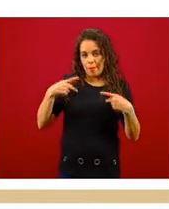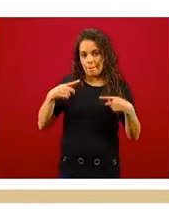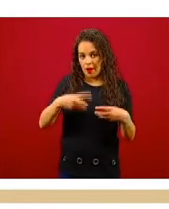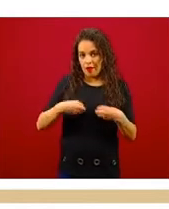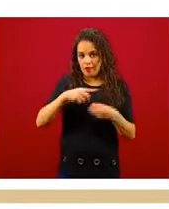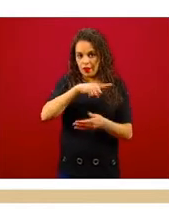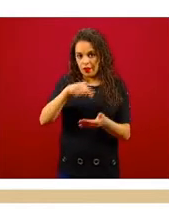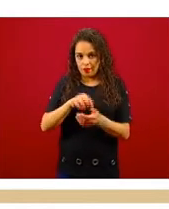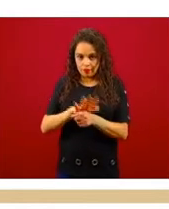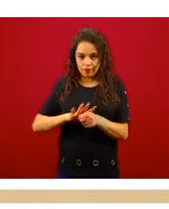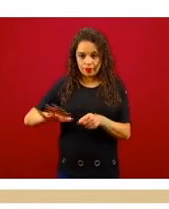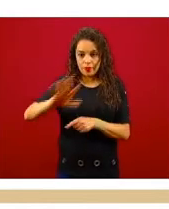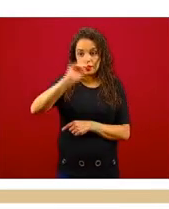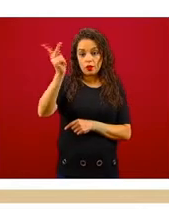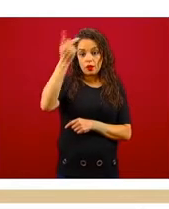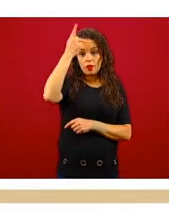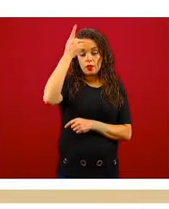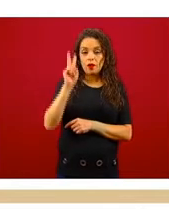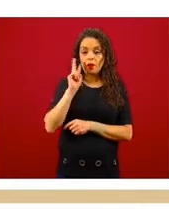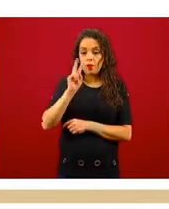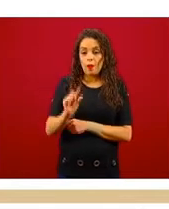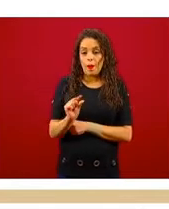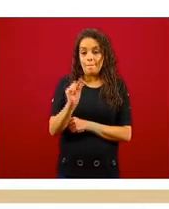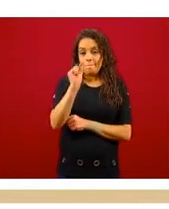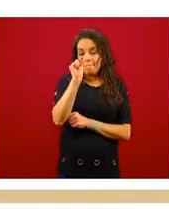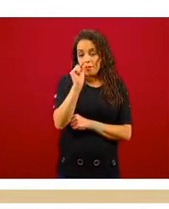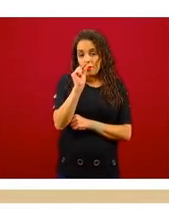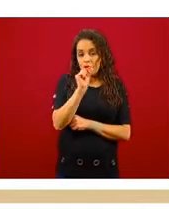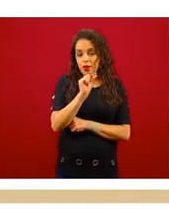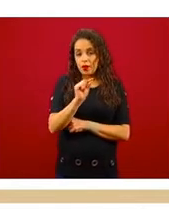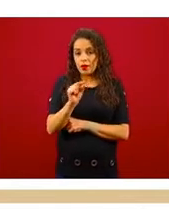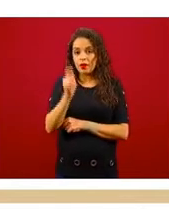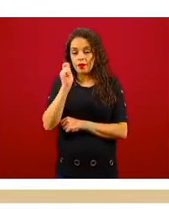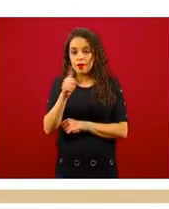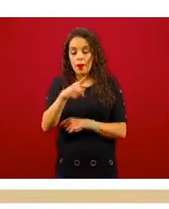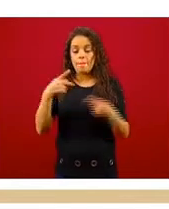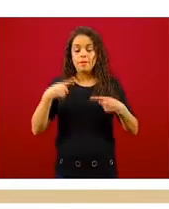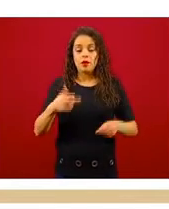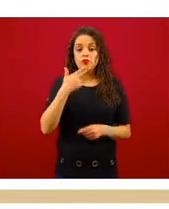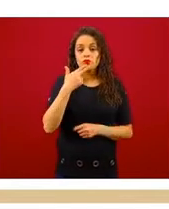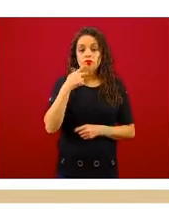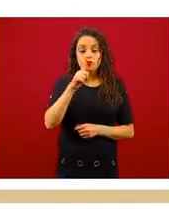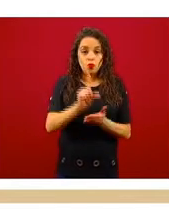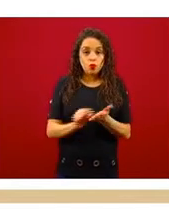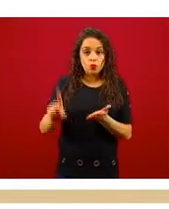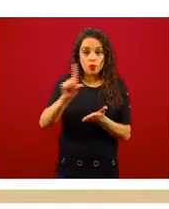those states can still make greater efforts. In San Luis Potosí, there was a little